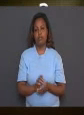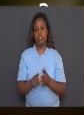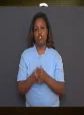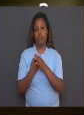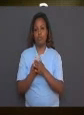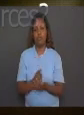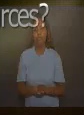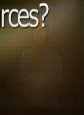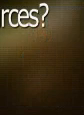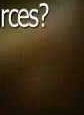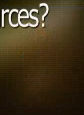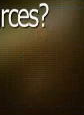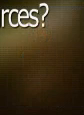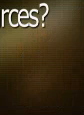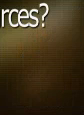Begin.